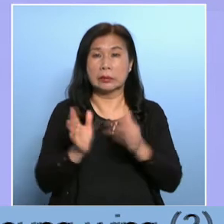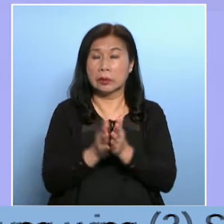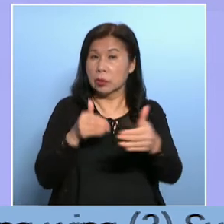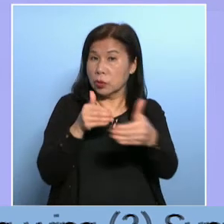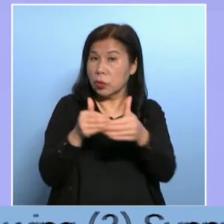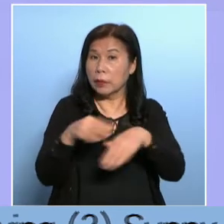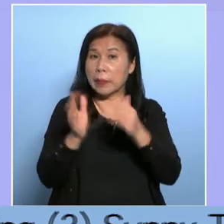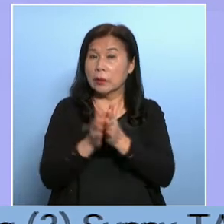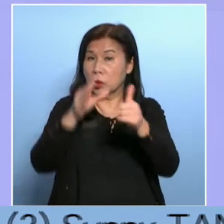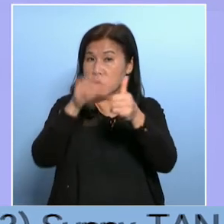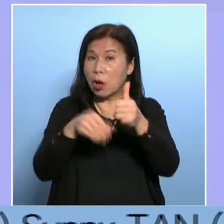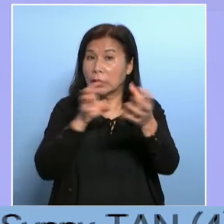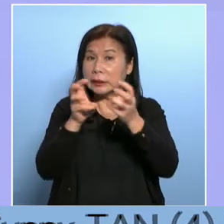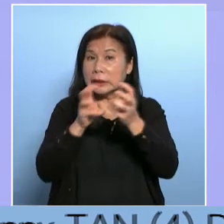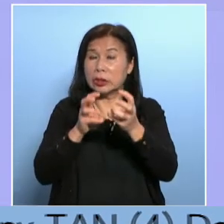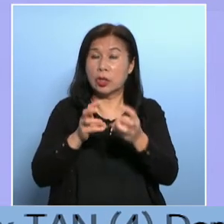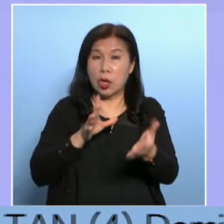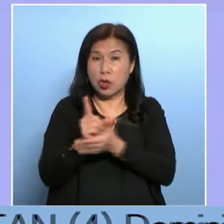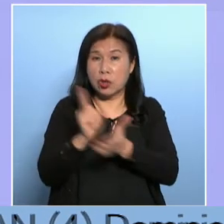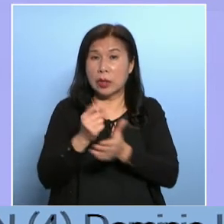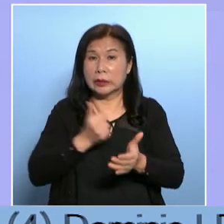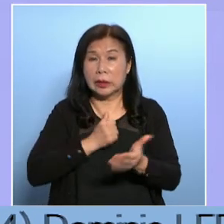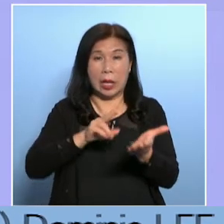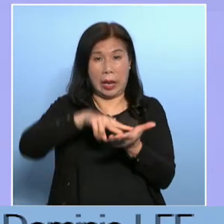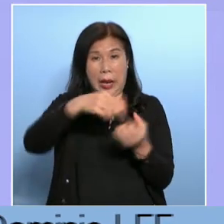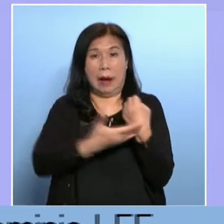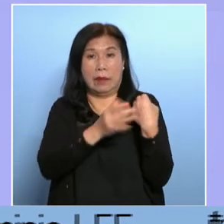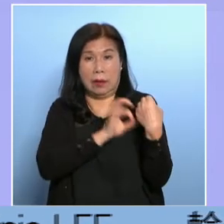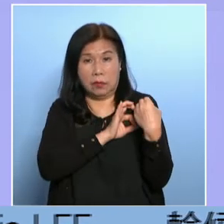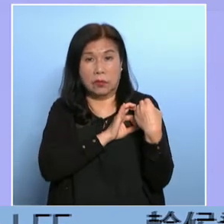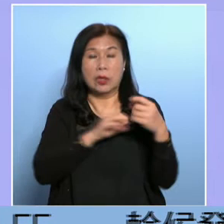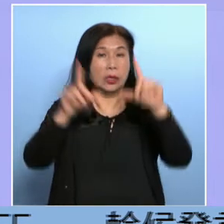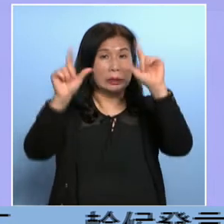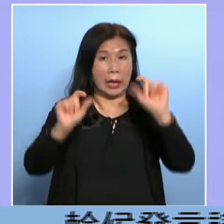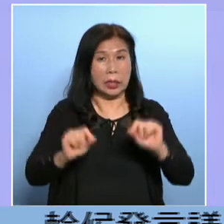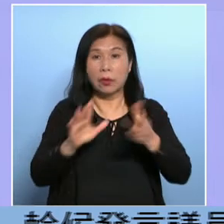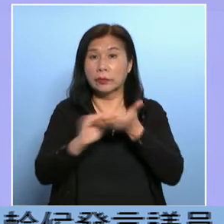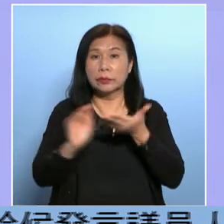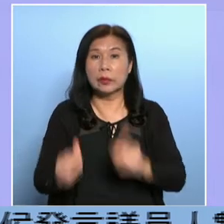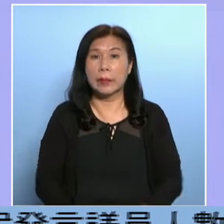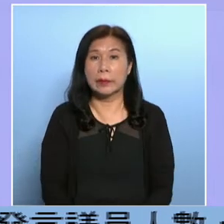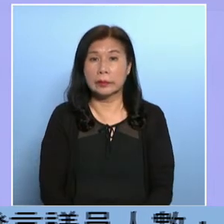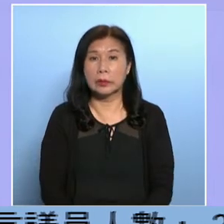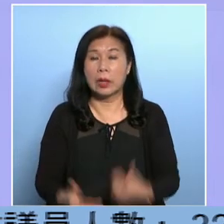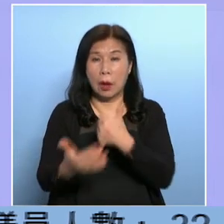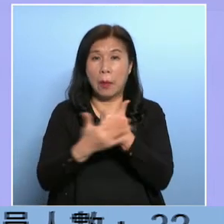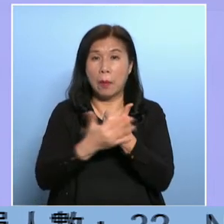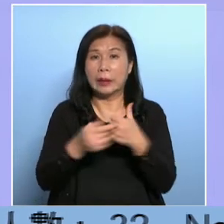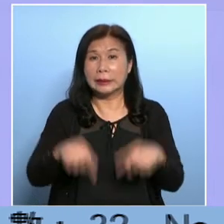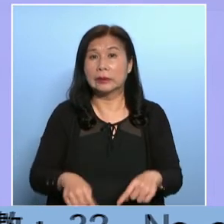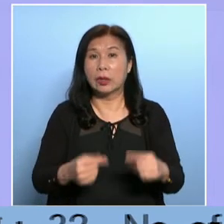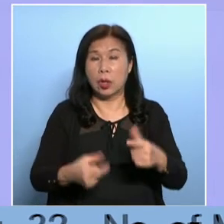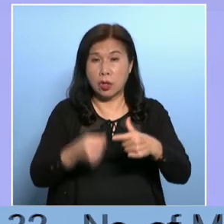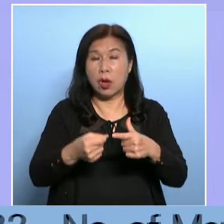public would not accept infringement of privacy. The Privacy Commissioner had pointed out clearly at the panel